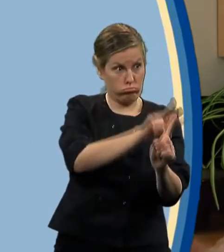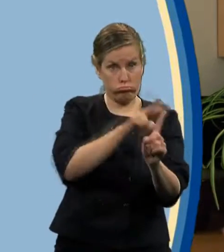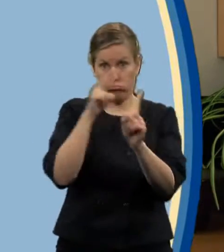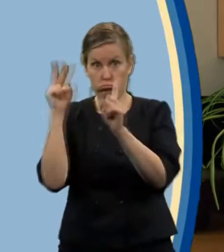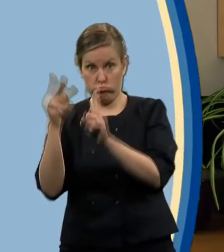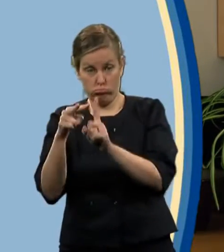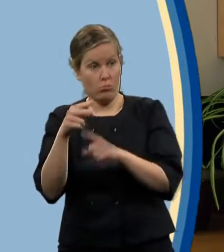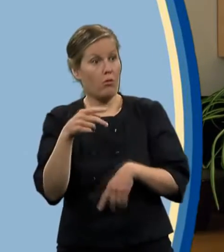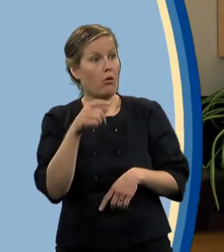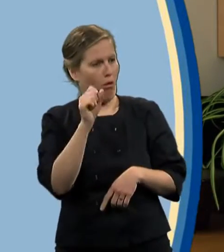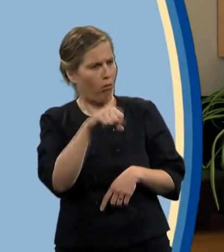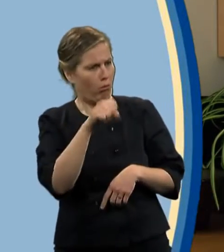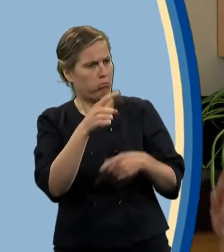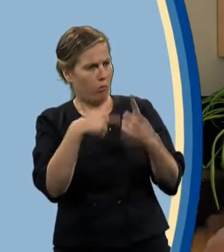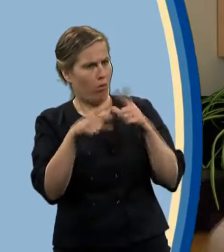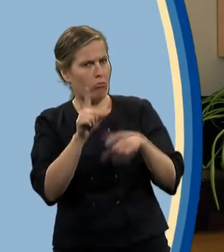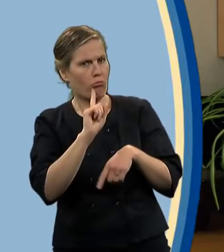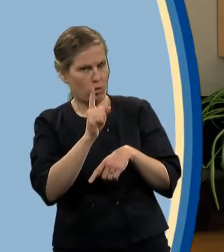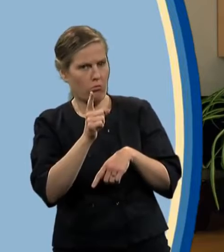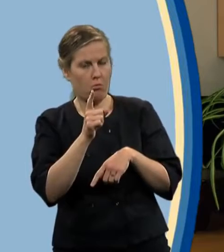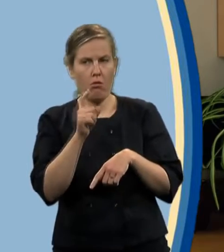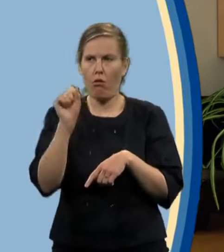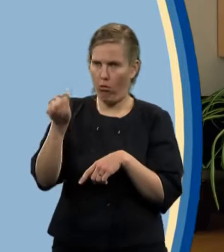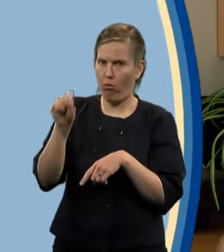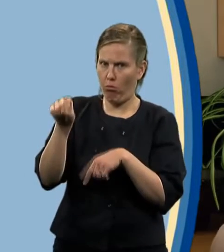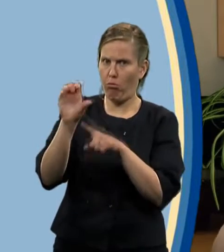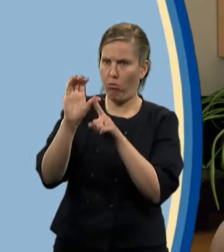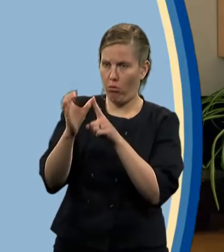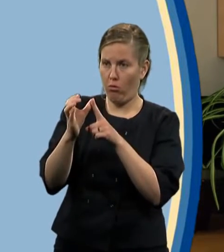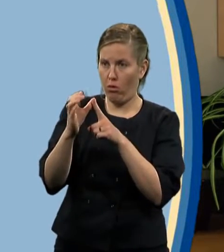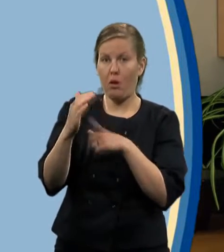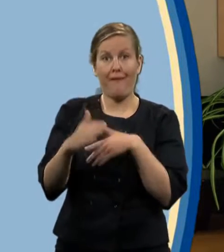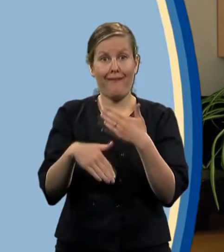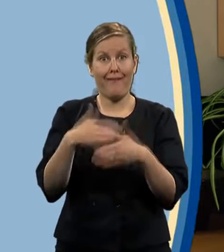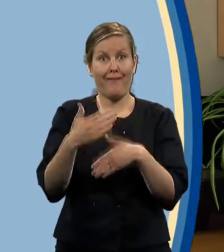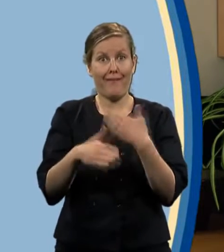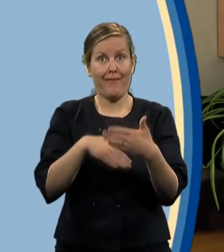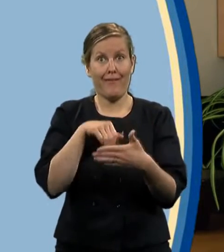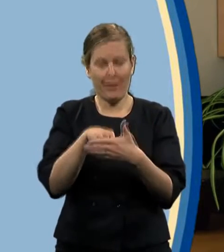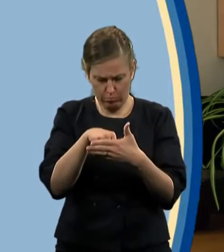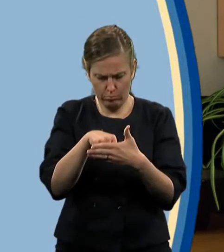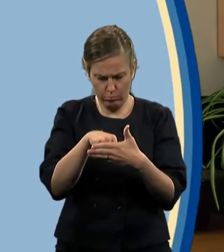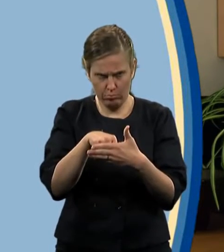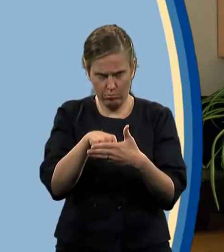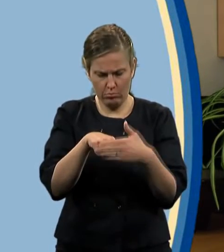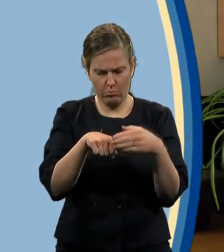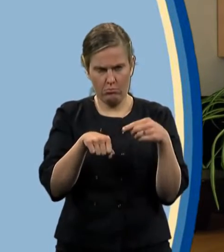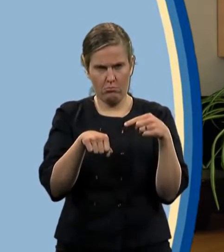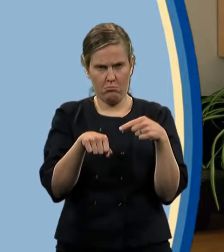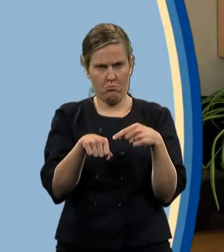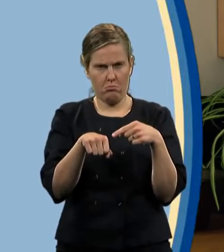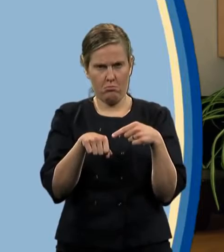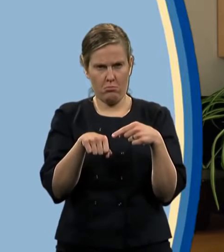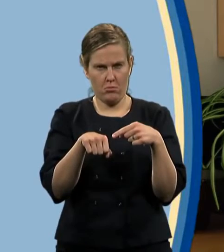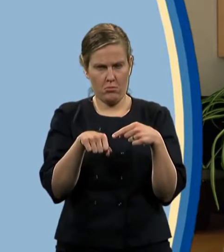of people who are distinct cultures. And at the same time, you reach a wall. And the assumption is that,